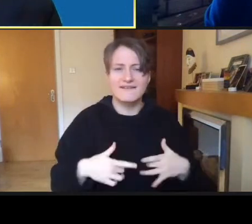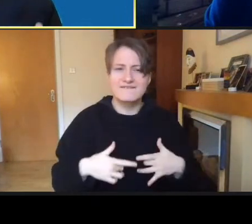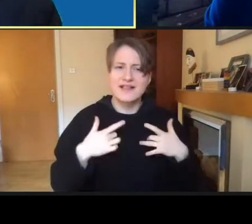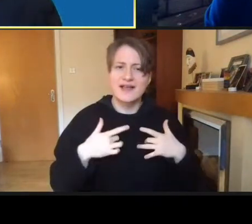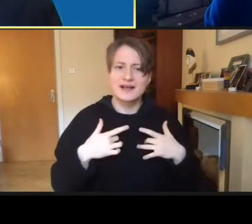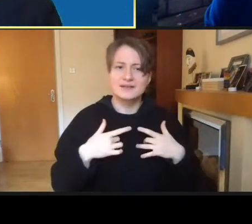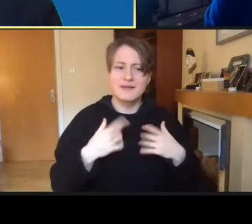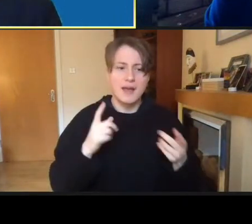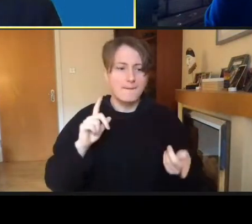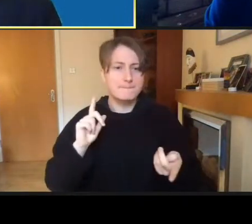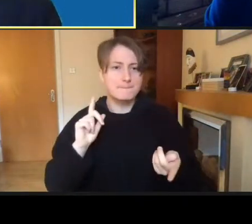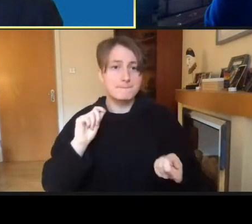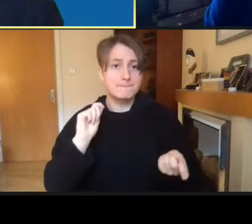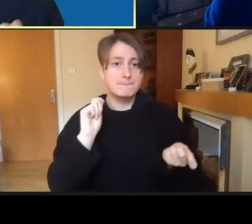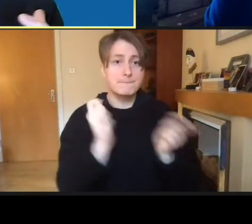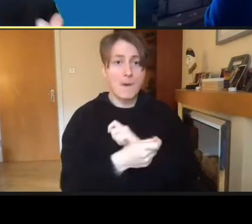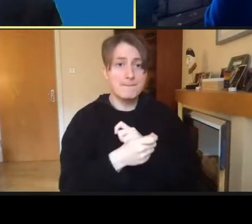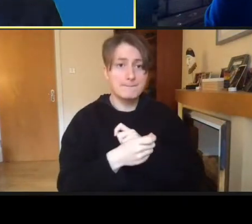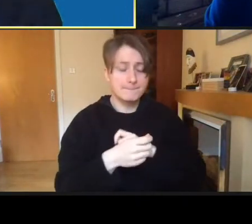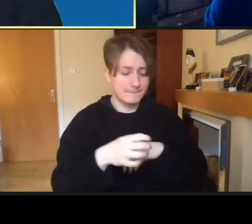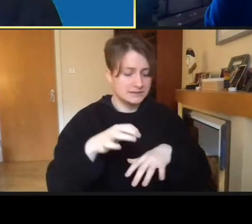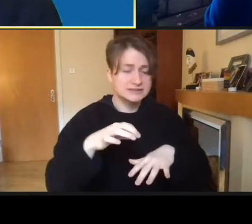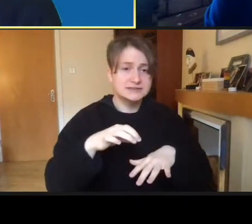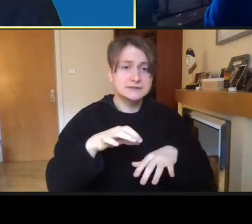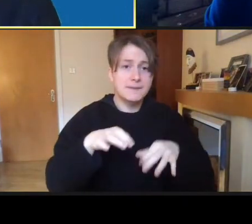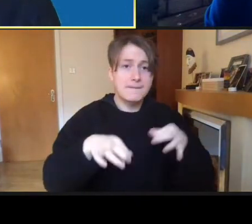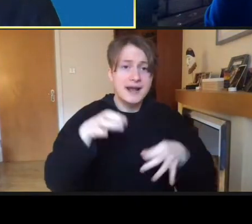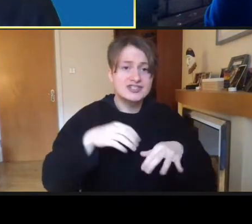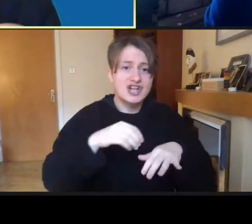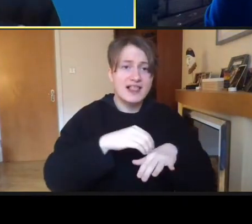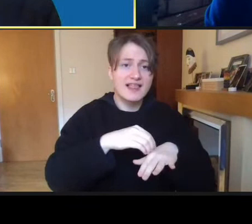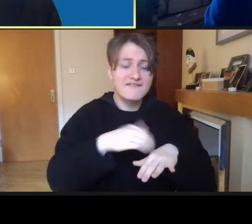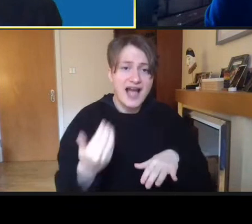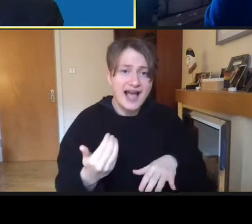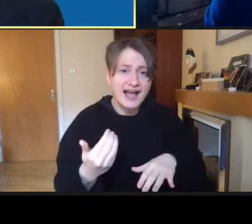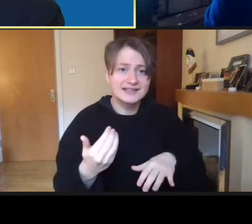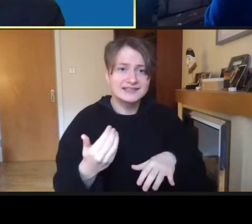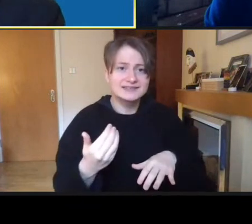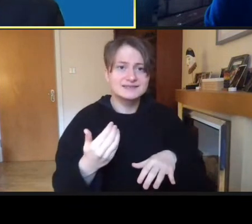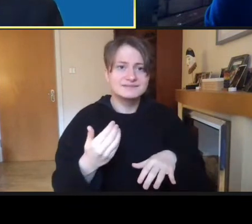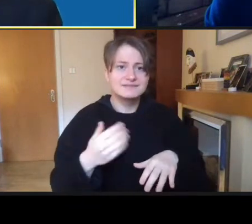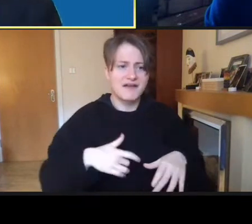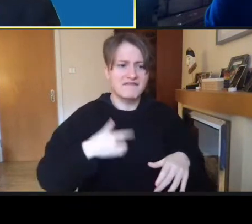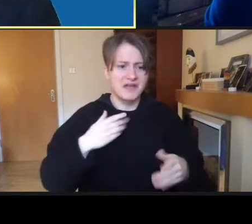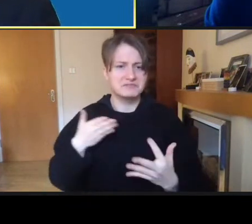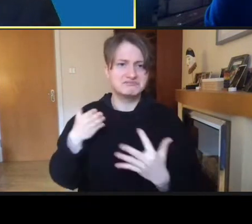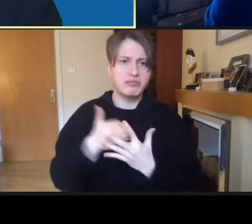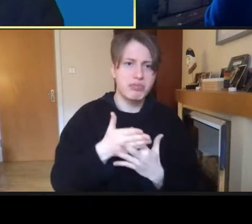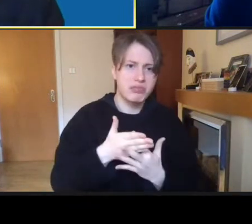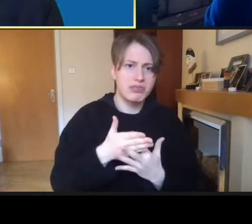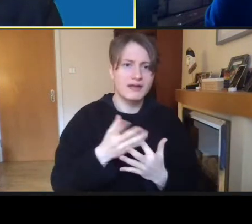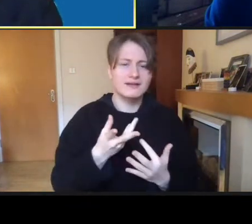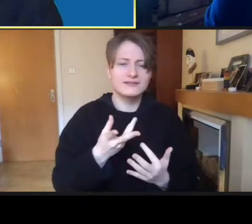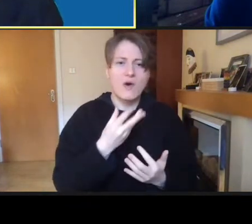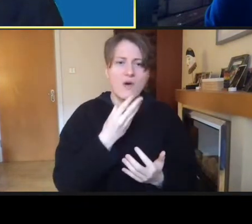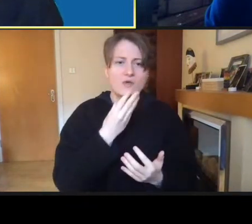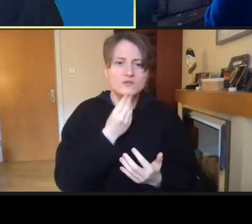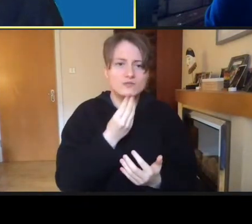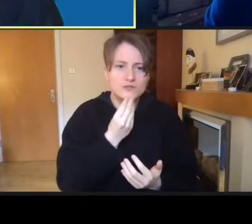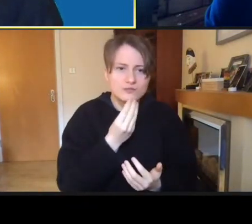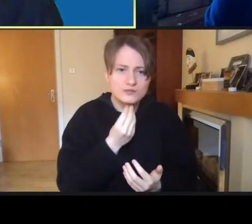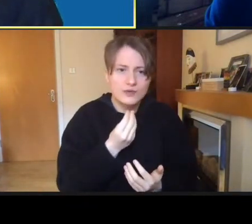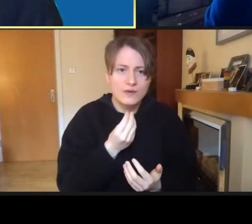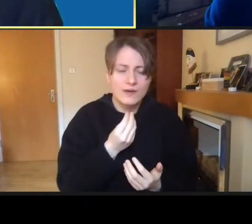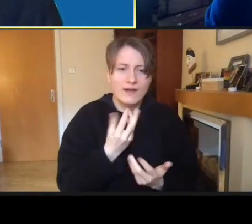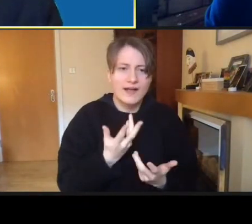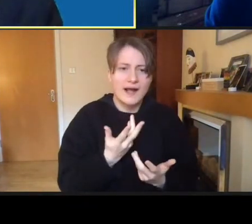extended techniques, which perhaps some listeners might not be used to hearing the horn do. I wonder, perhaps, would